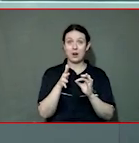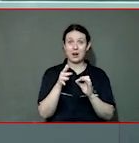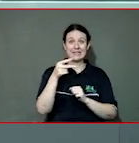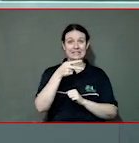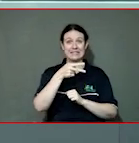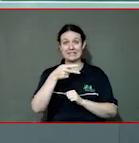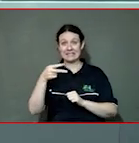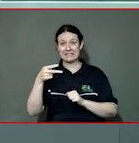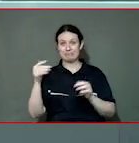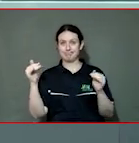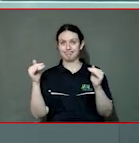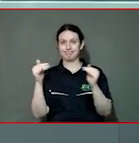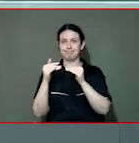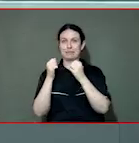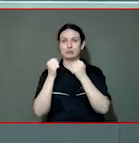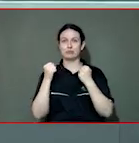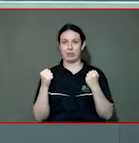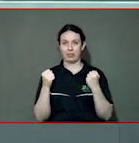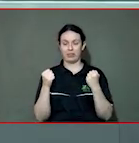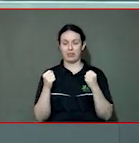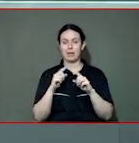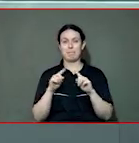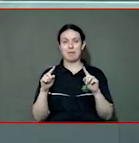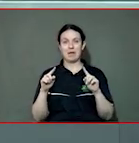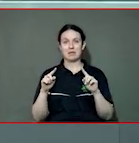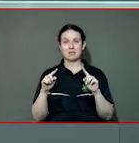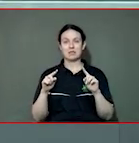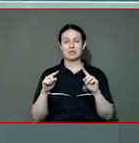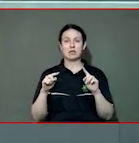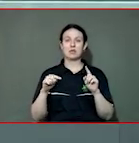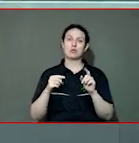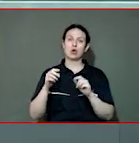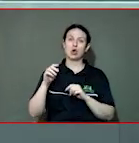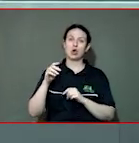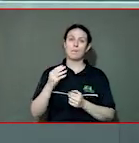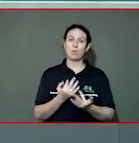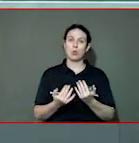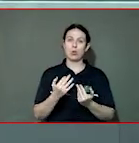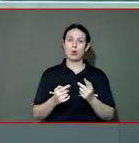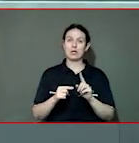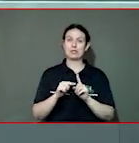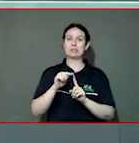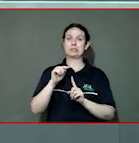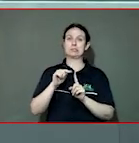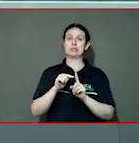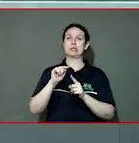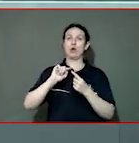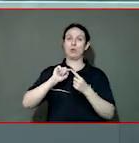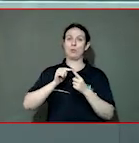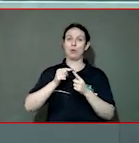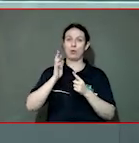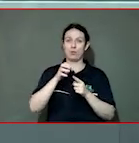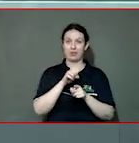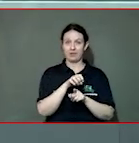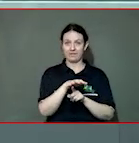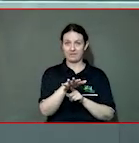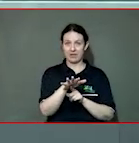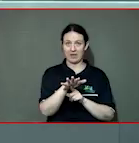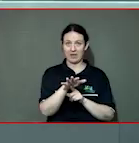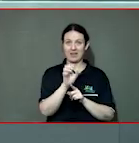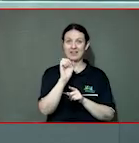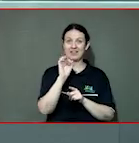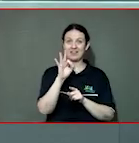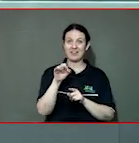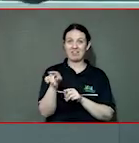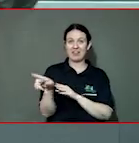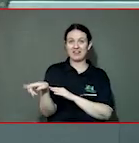strength. The difference in boiling points will be then on their tail, and if I increase that carbon tail